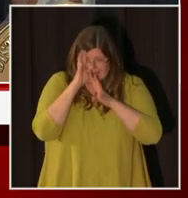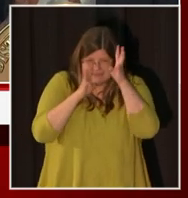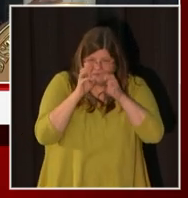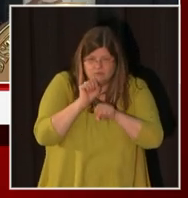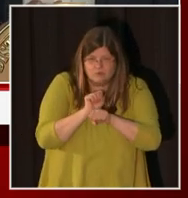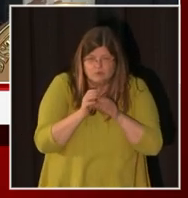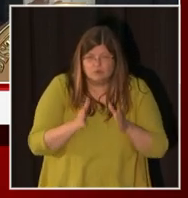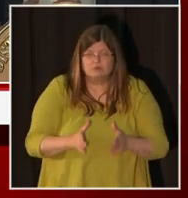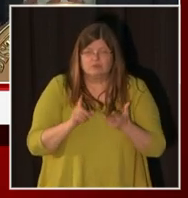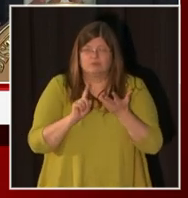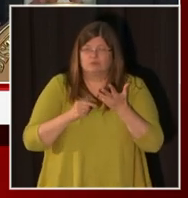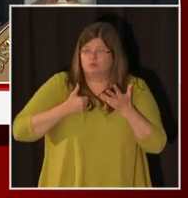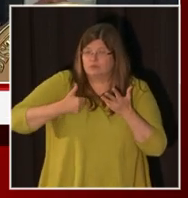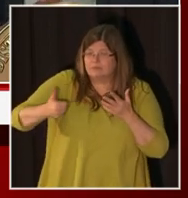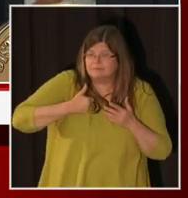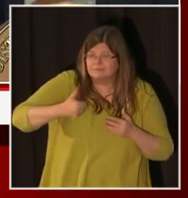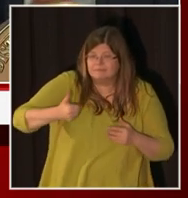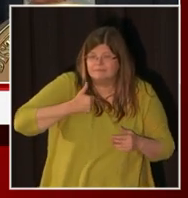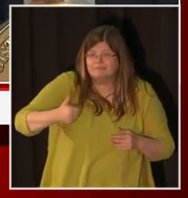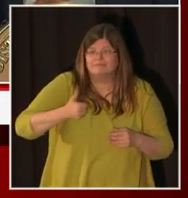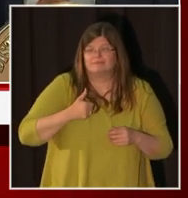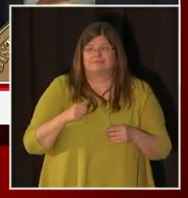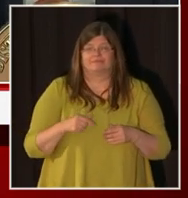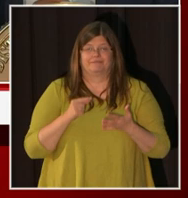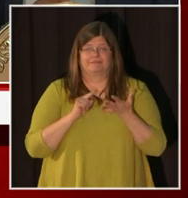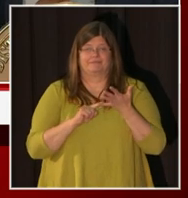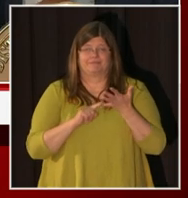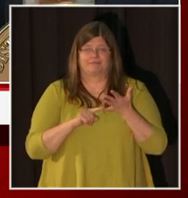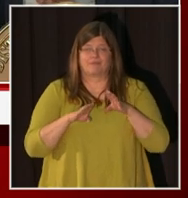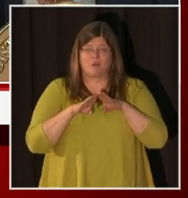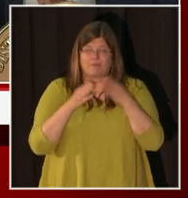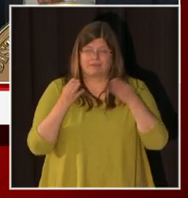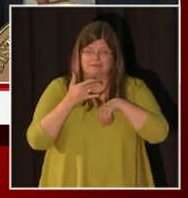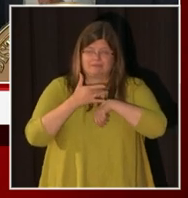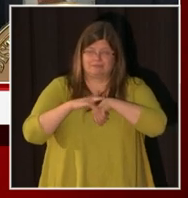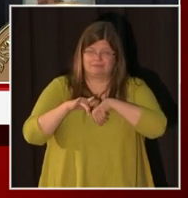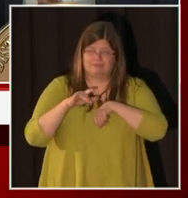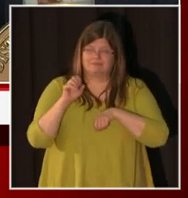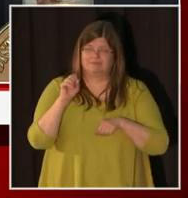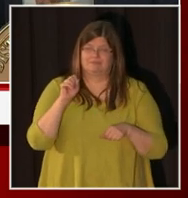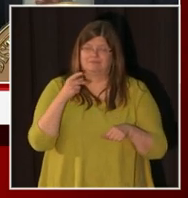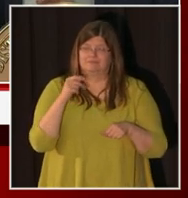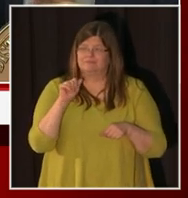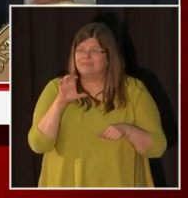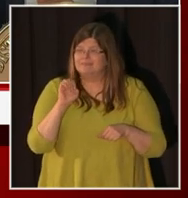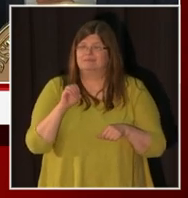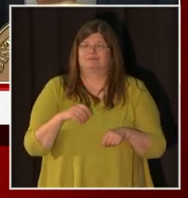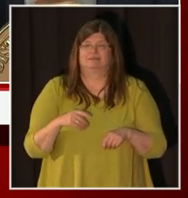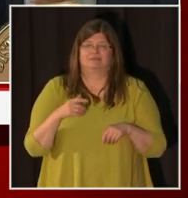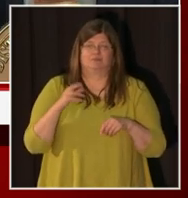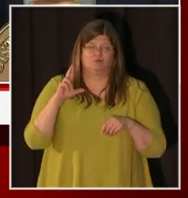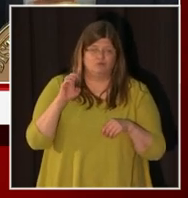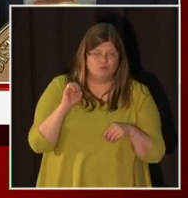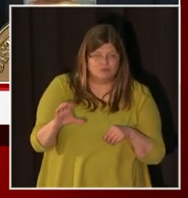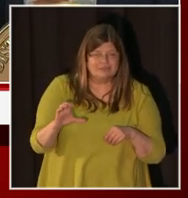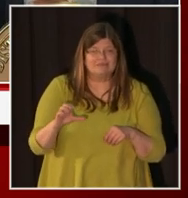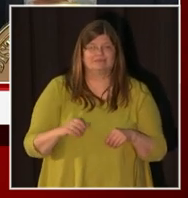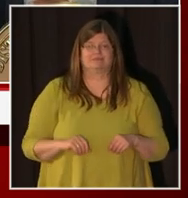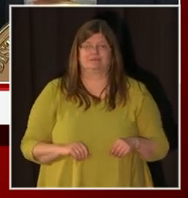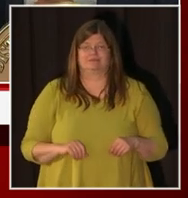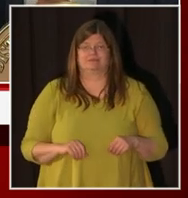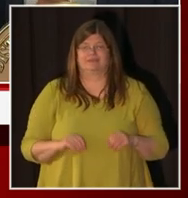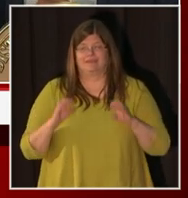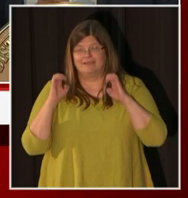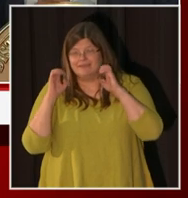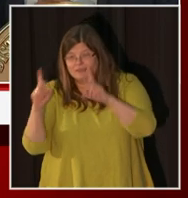and infrastructure, as well as open spaces and recreation, will form 2 committees. Education and child care will